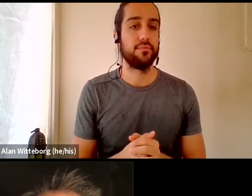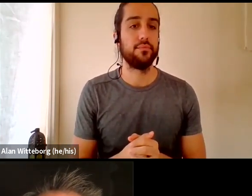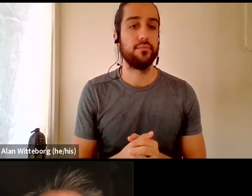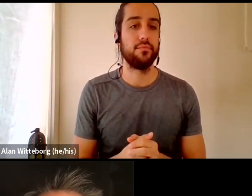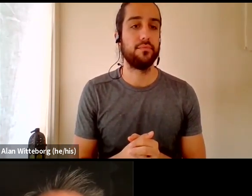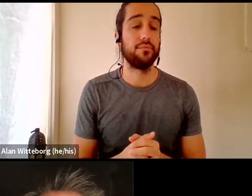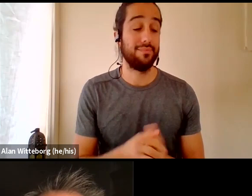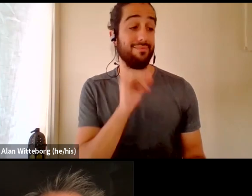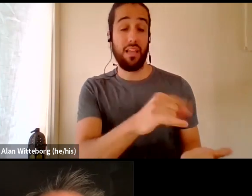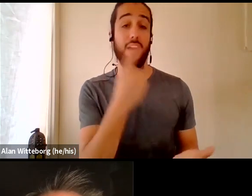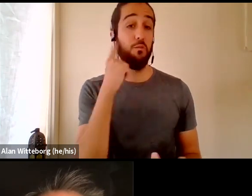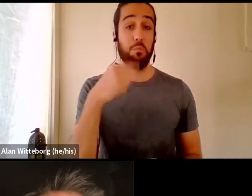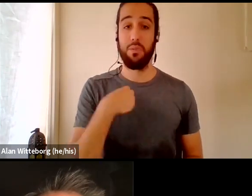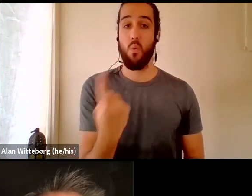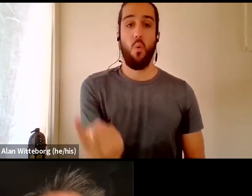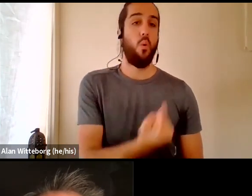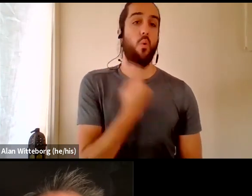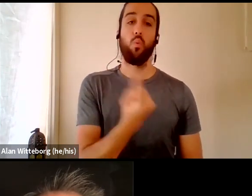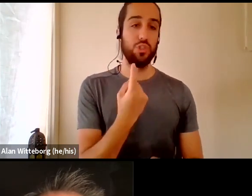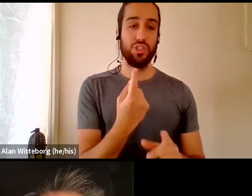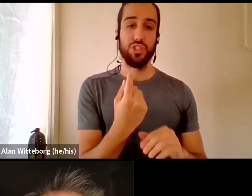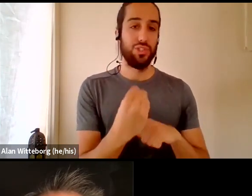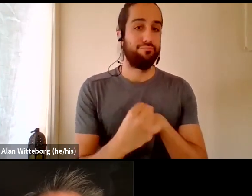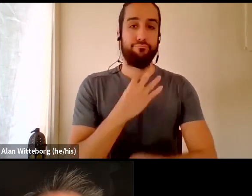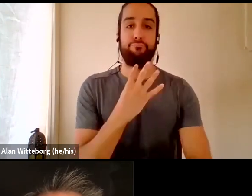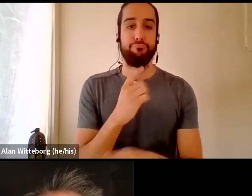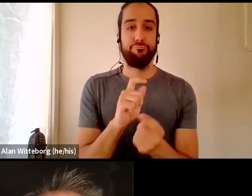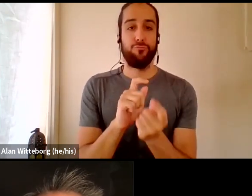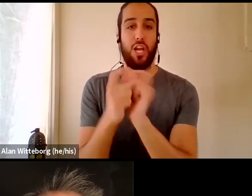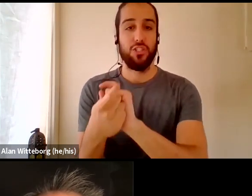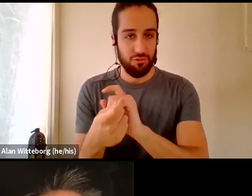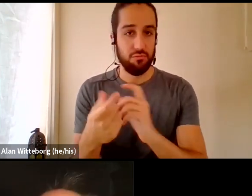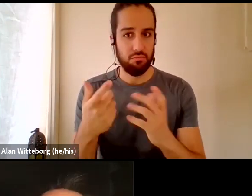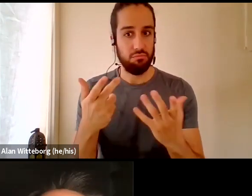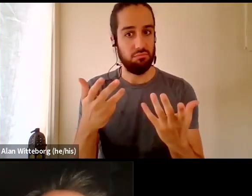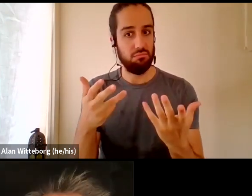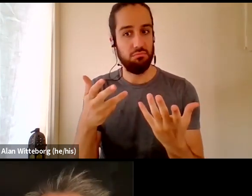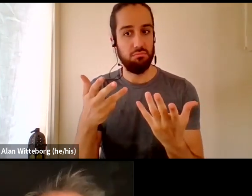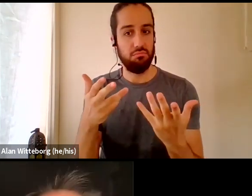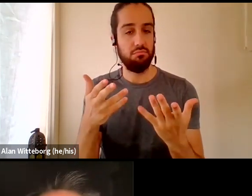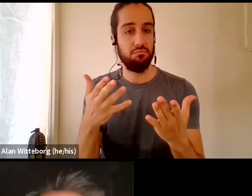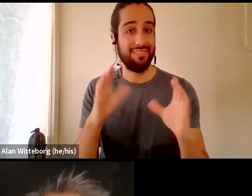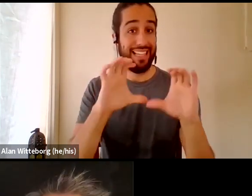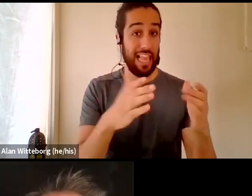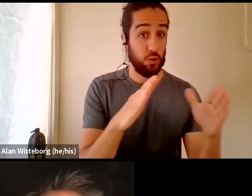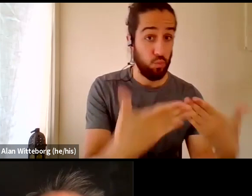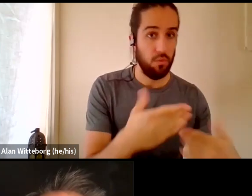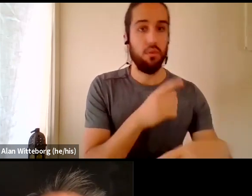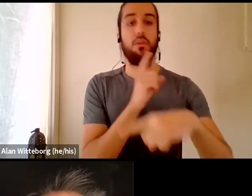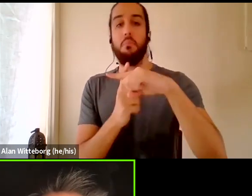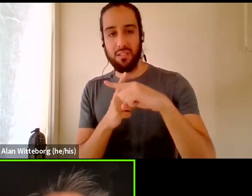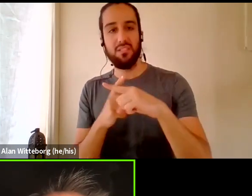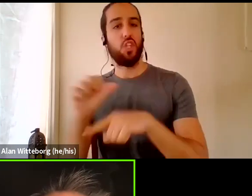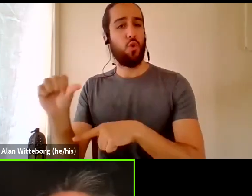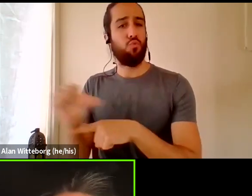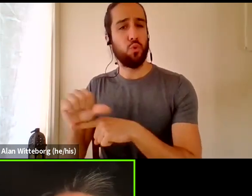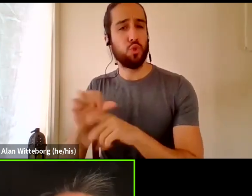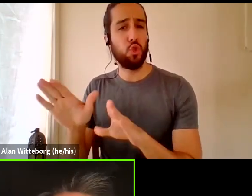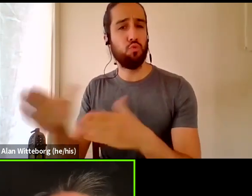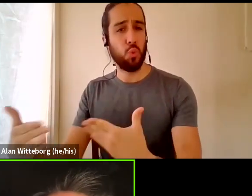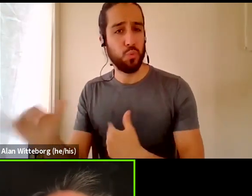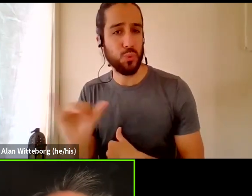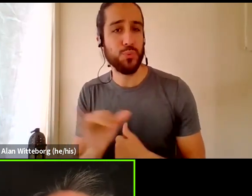that for me always shapes a classroom, but it also shapes a rehearsal room and a process. Yeah,